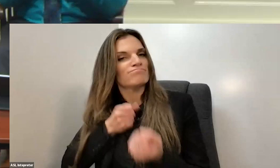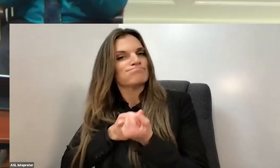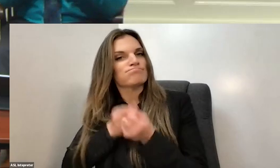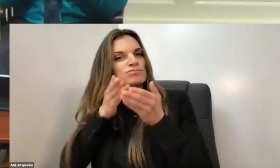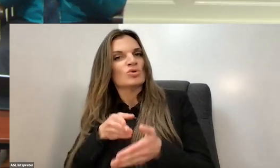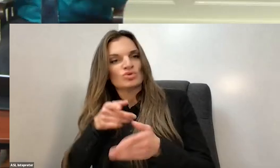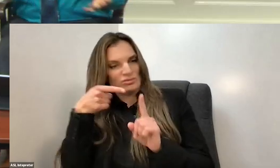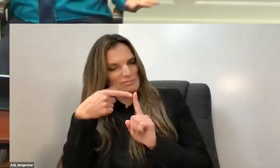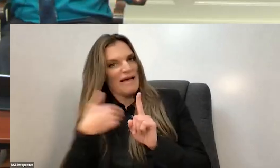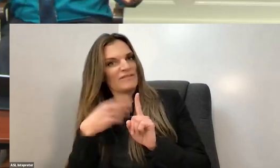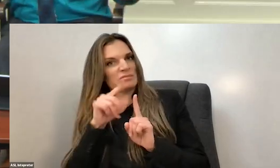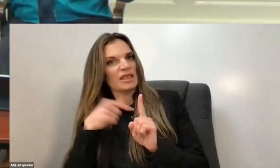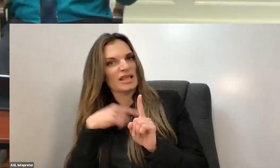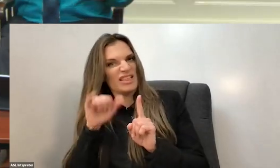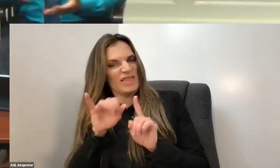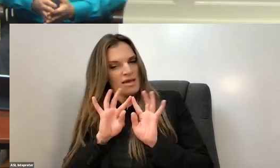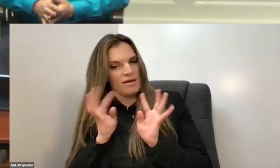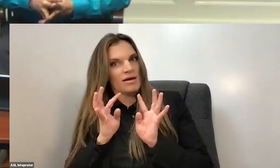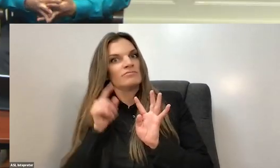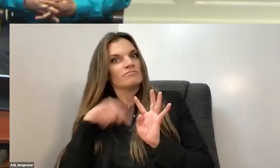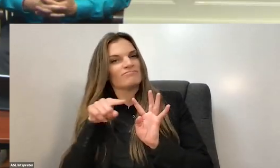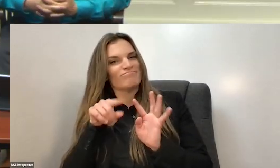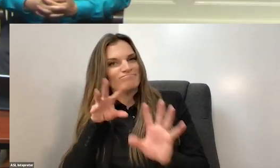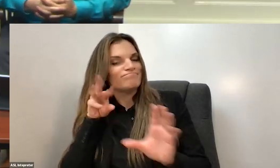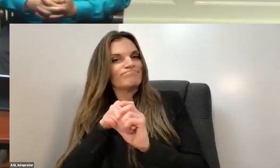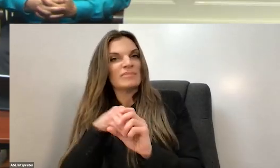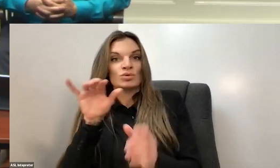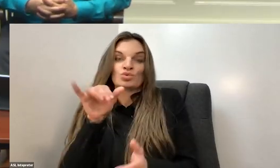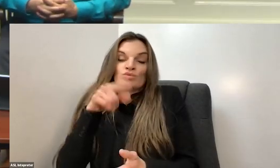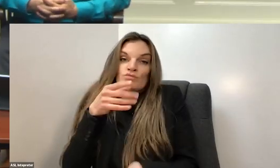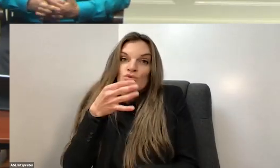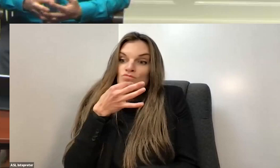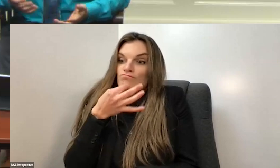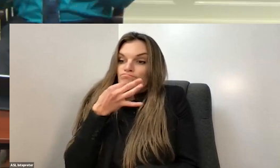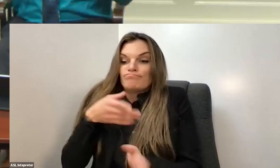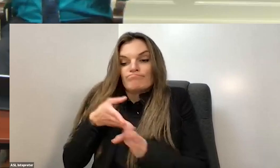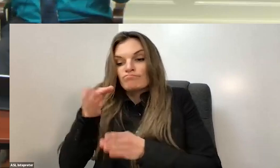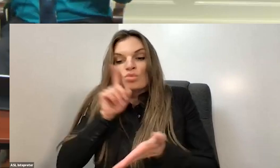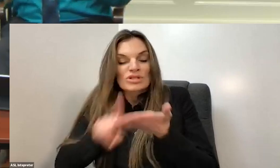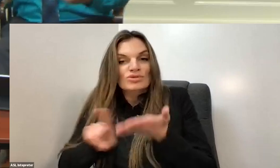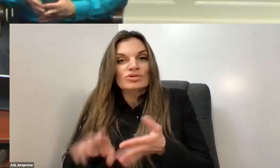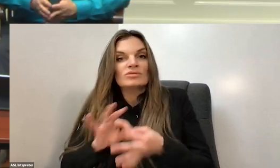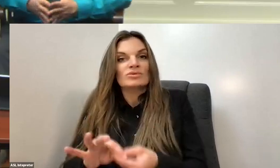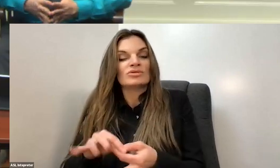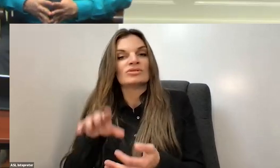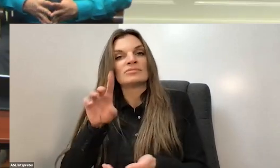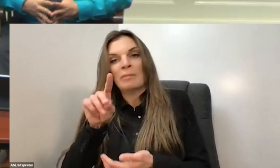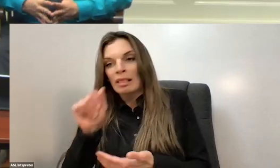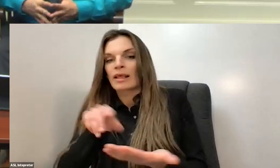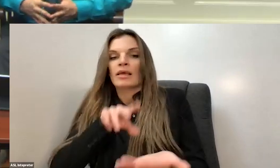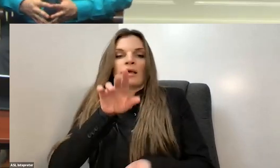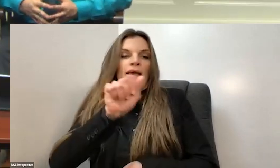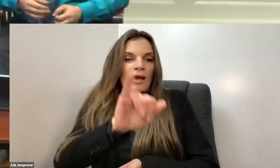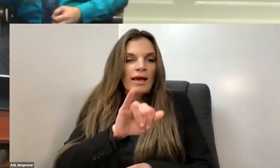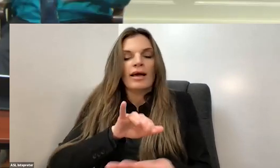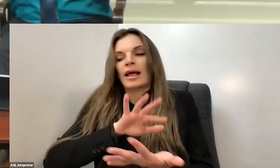that conversation, including those doing research in these areas. I'm sure everybody's played with the